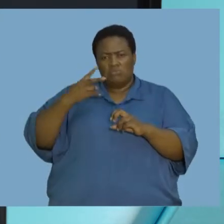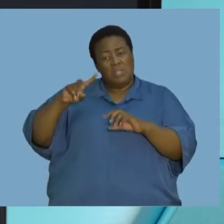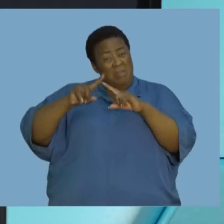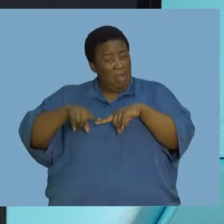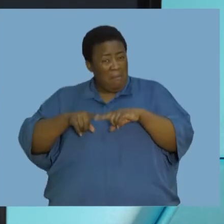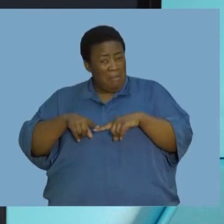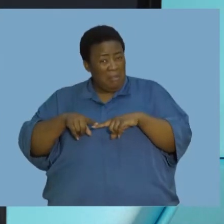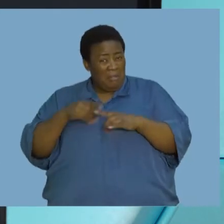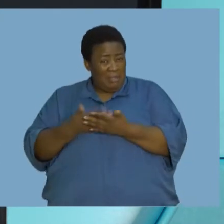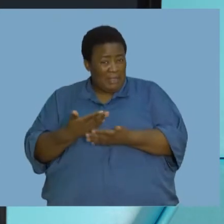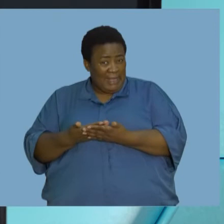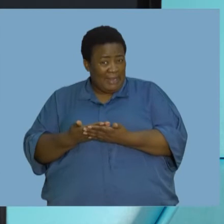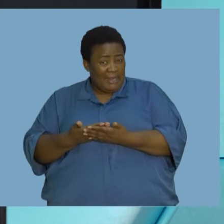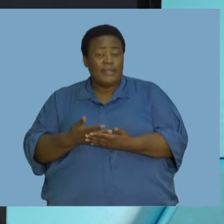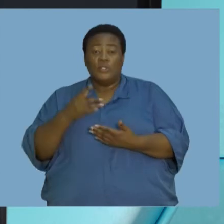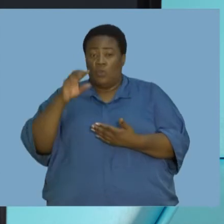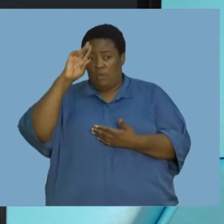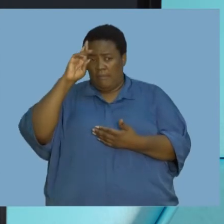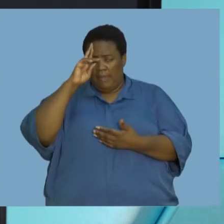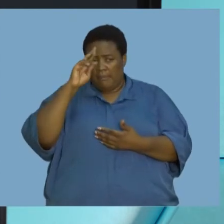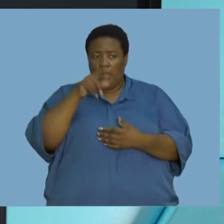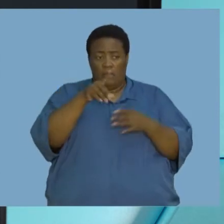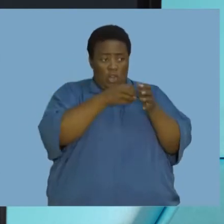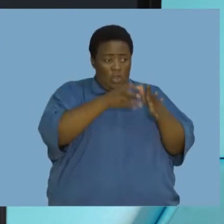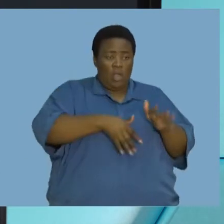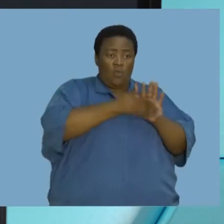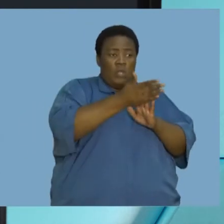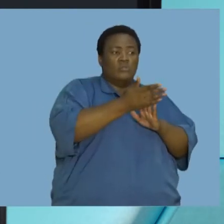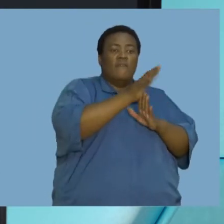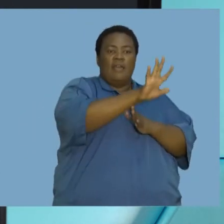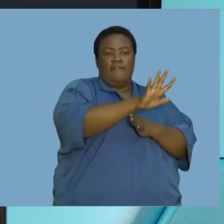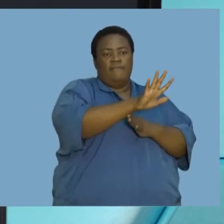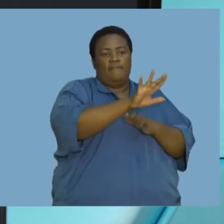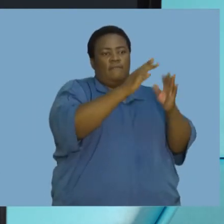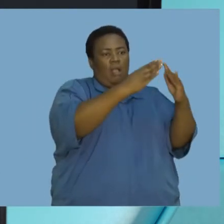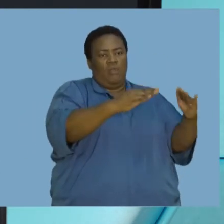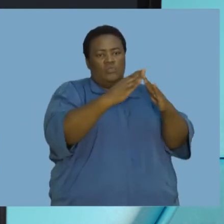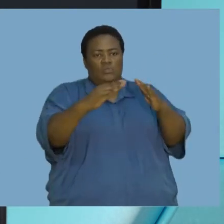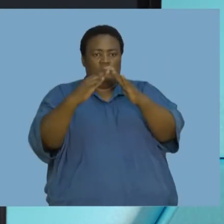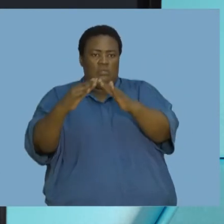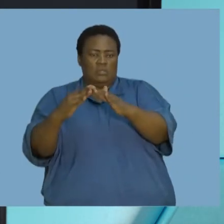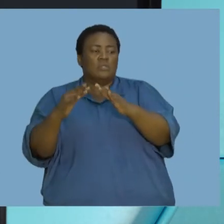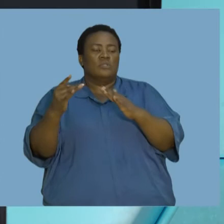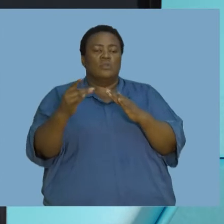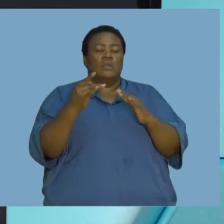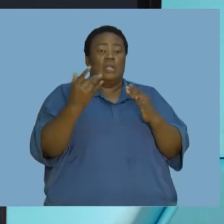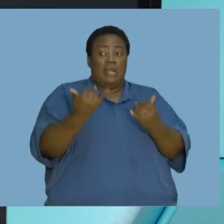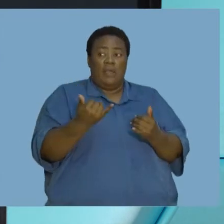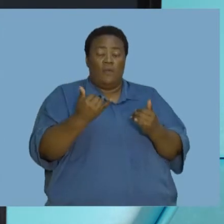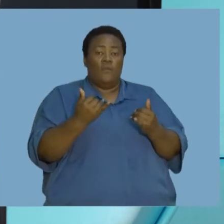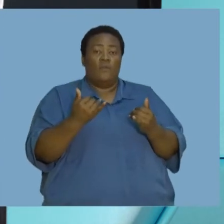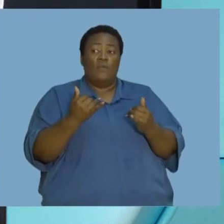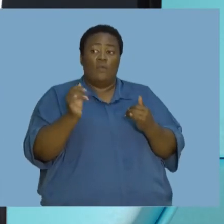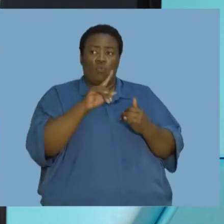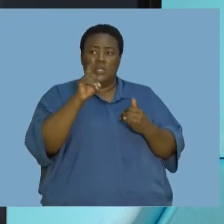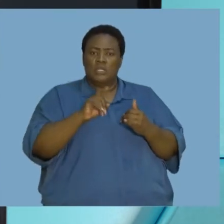the preamble to this, these learners went to 5 households and they collected information in their neighborhood. The question that is now relating